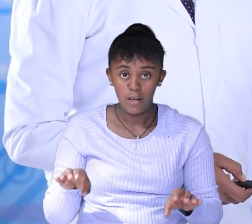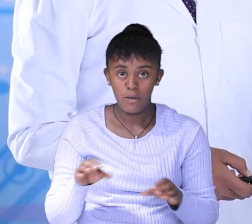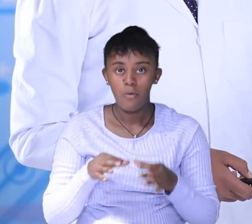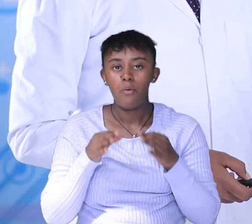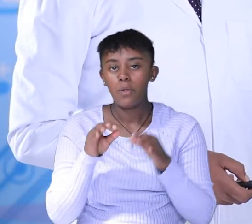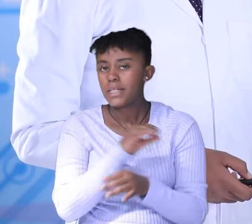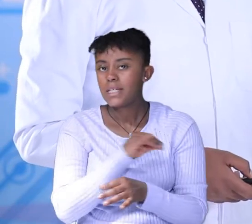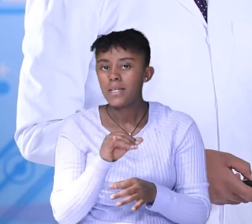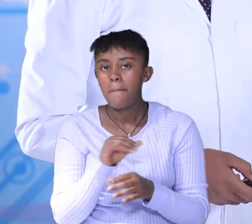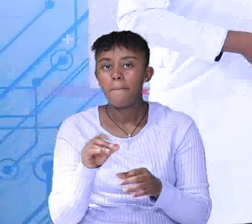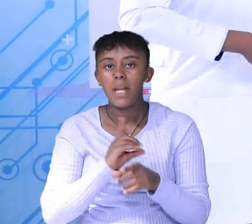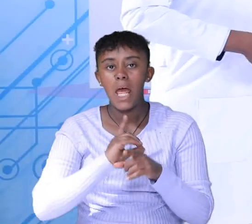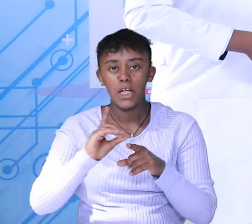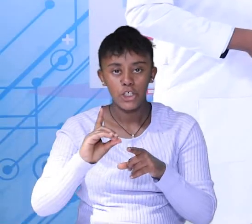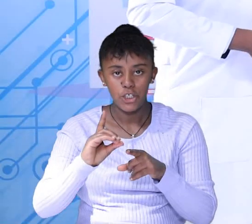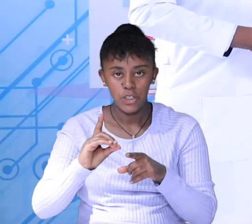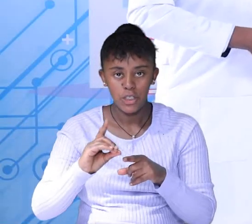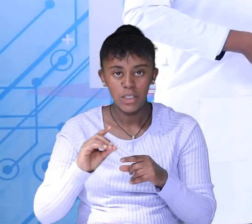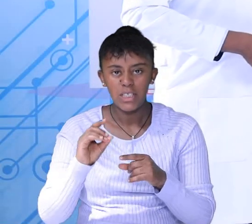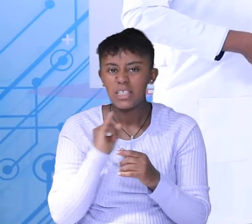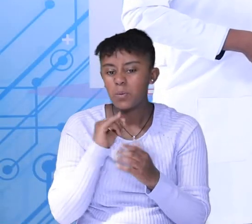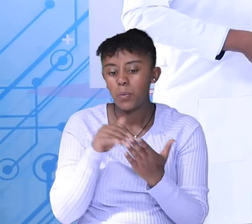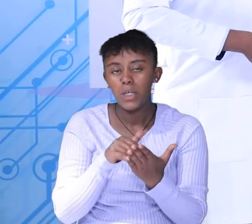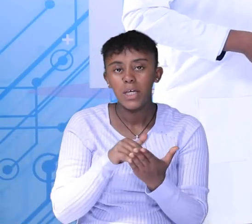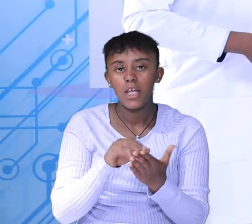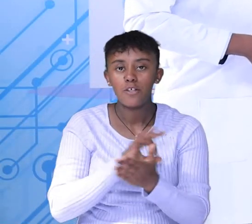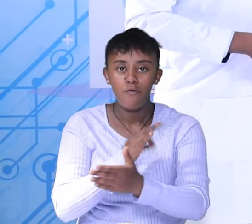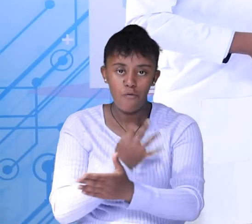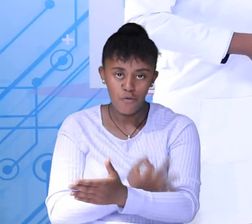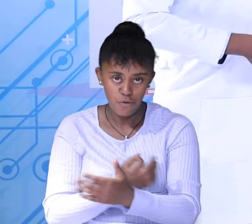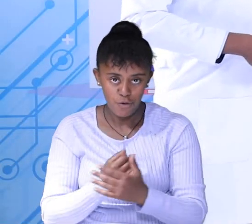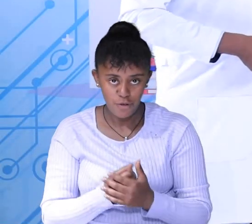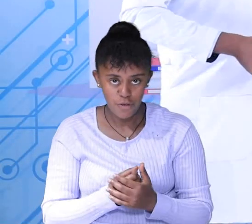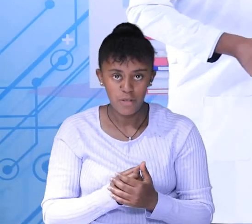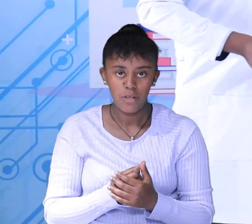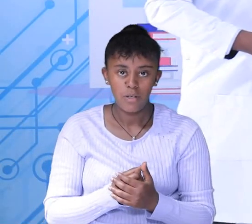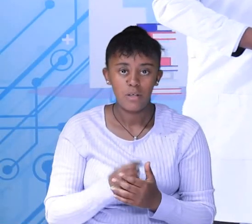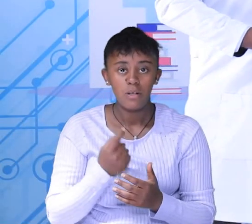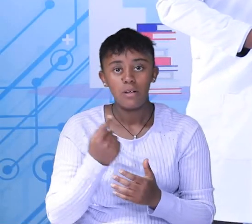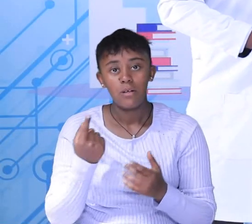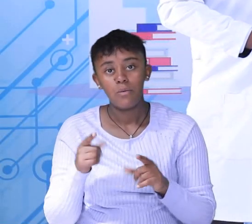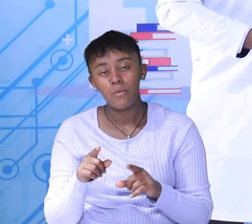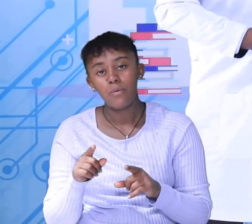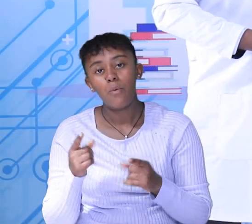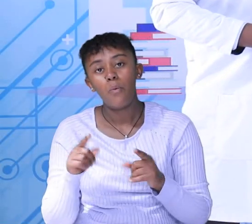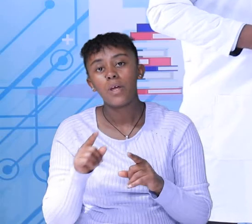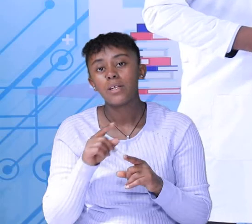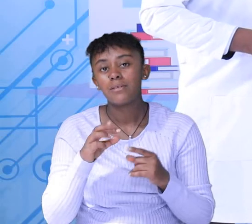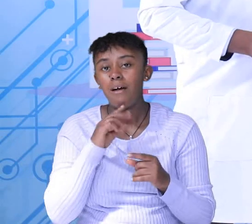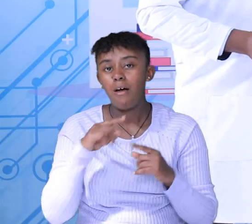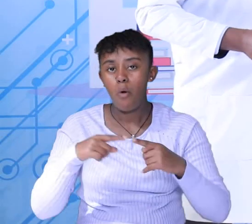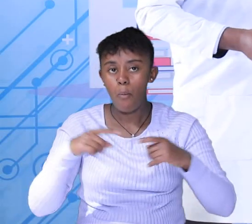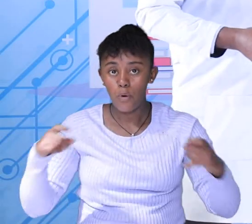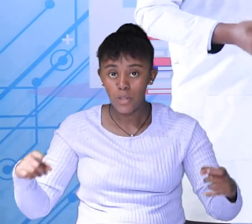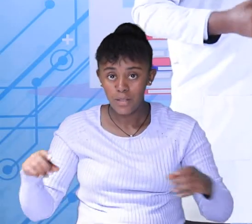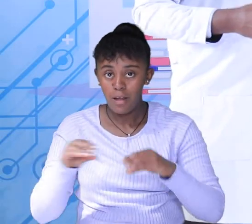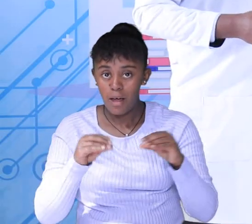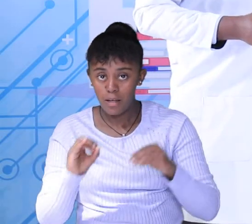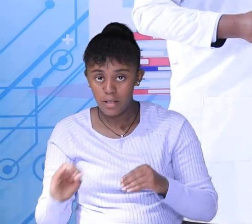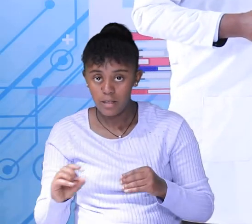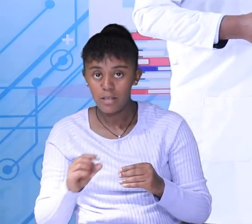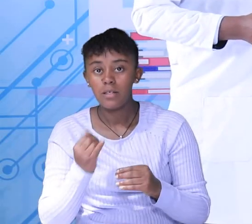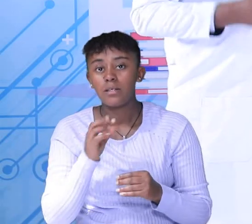into. So it's pointing, then turning. Since it is concentric circle, it is in, then out.